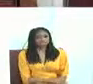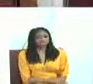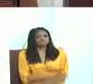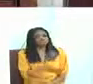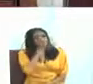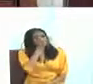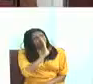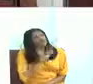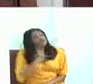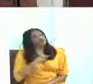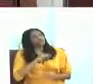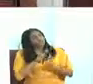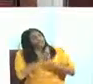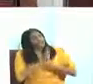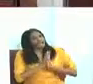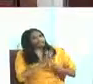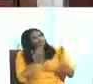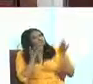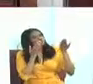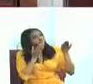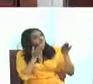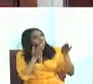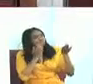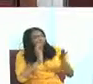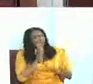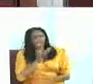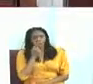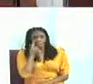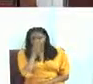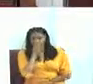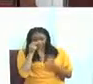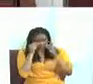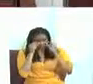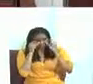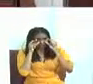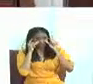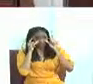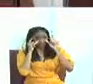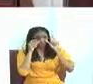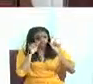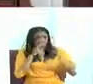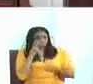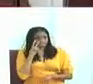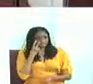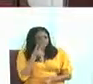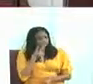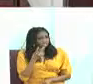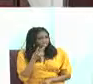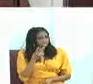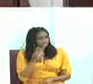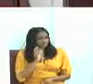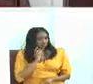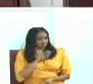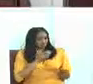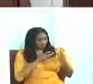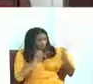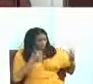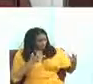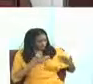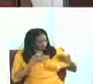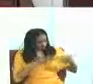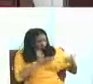God, we just ask you to open our eyes and open our hearts.